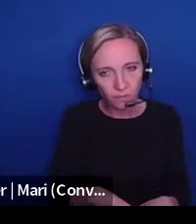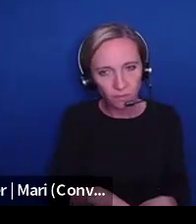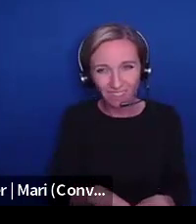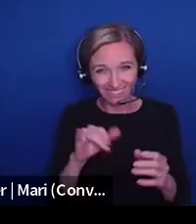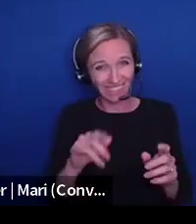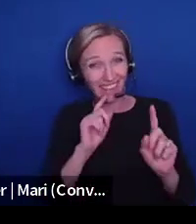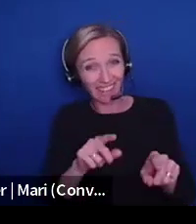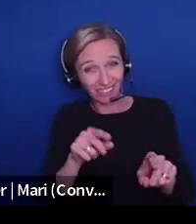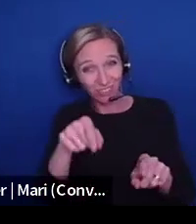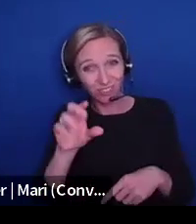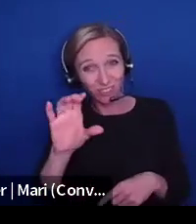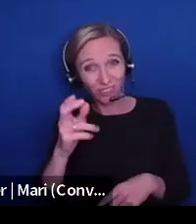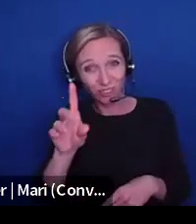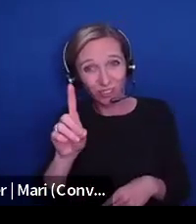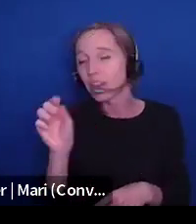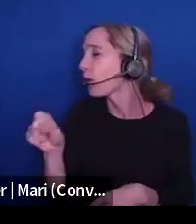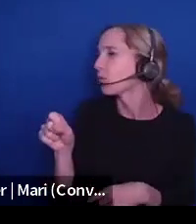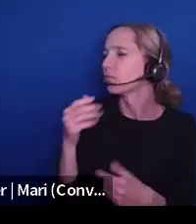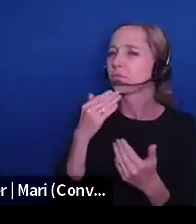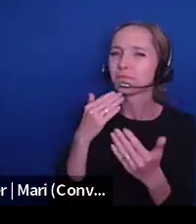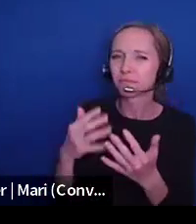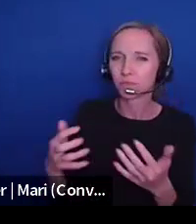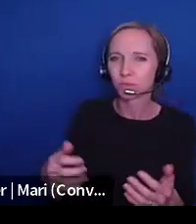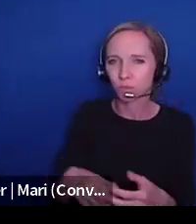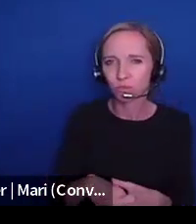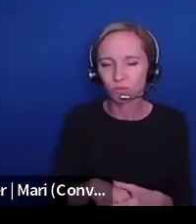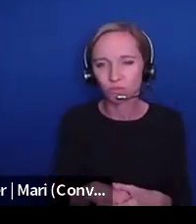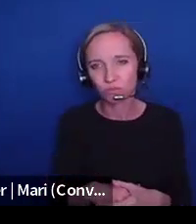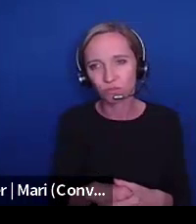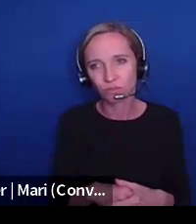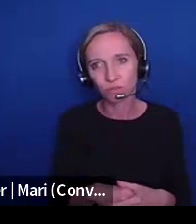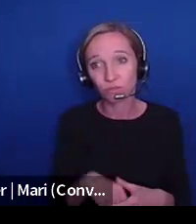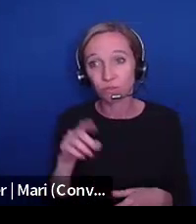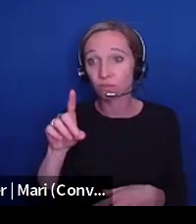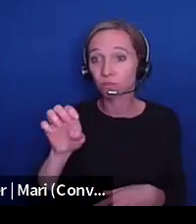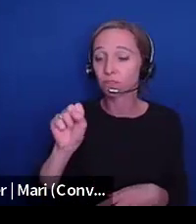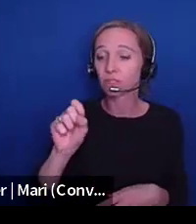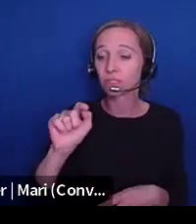Did I answer, Chad? Oh, yes. Thank you so much. Yep. Destiny?